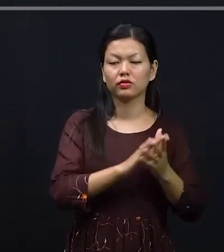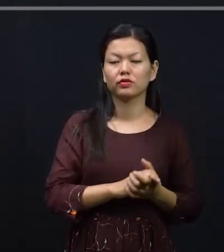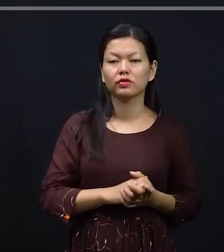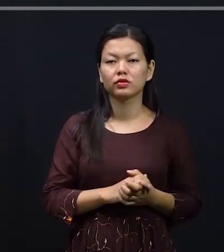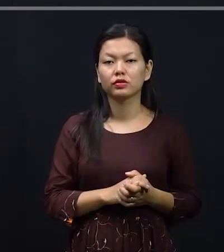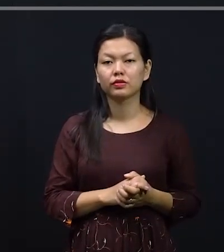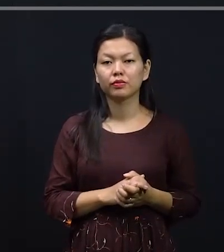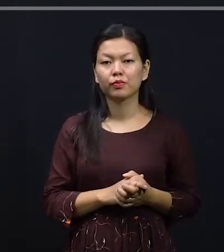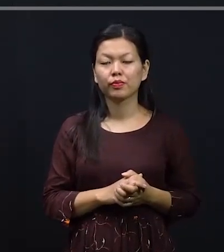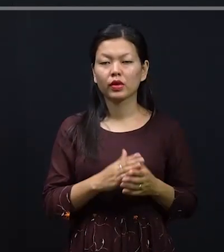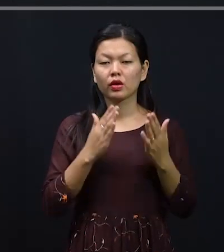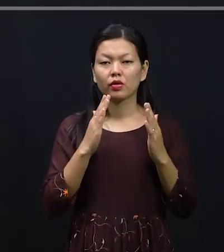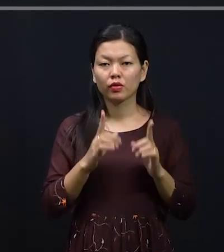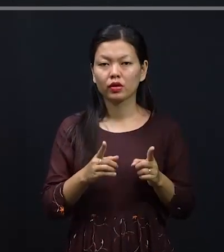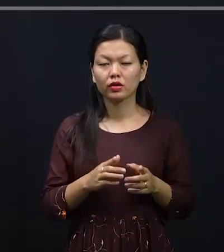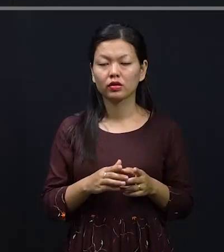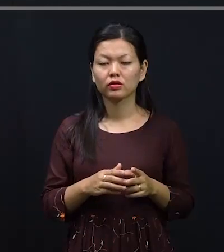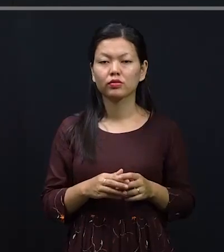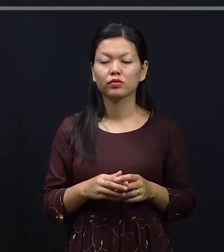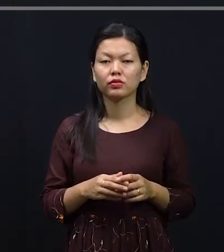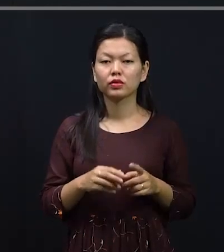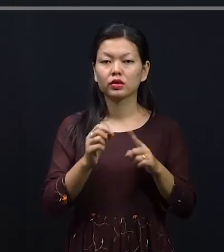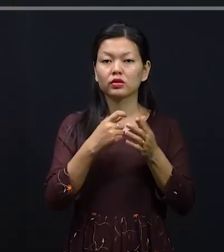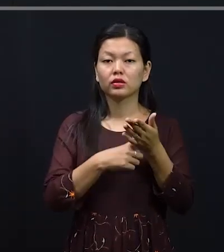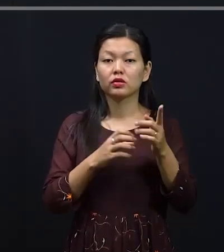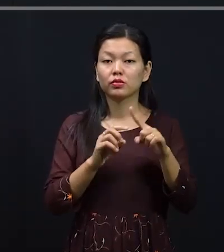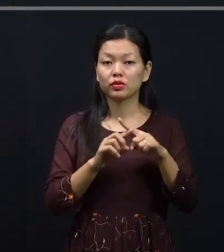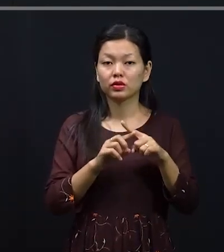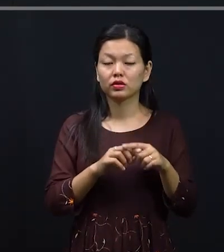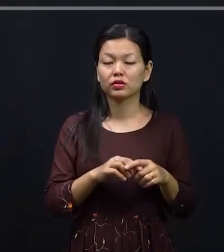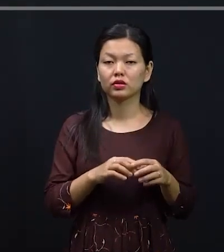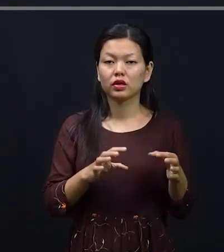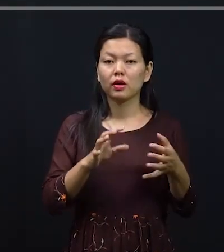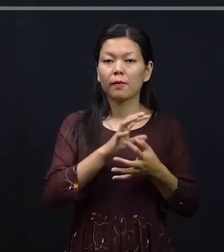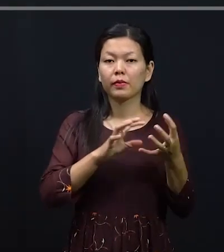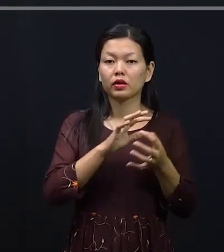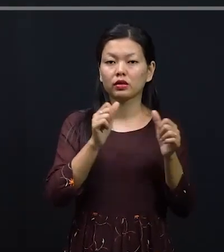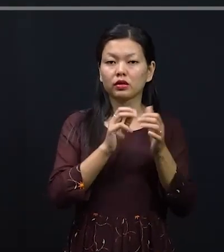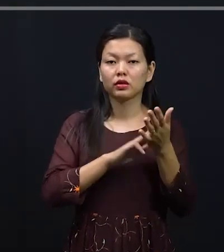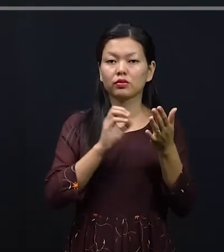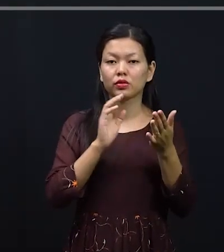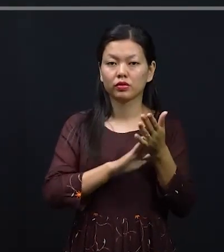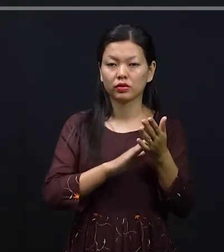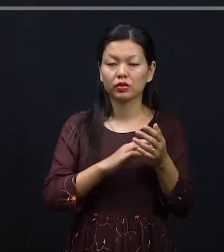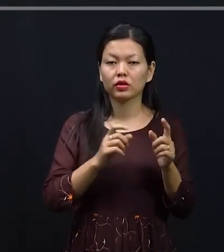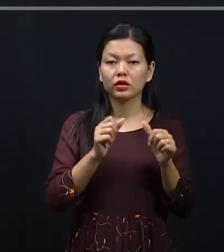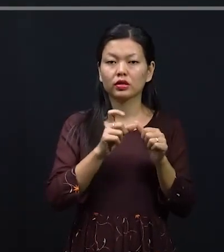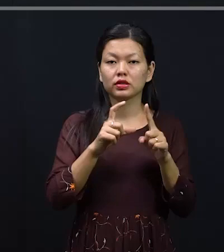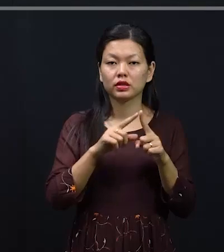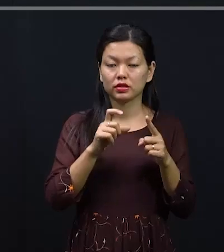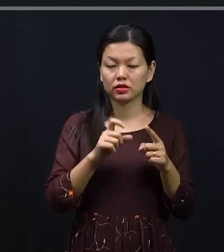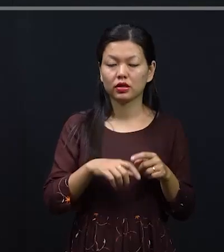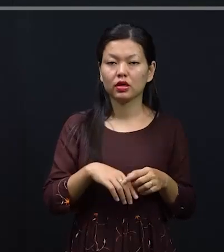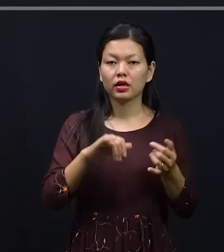protein coat, because as I've said, these proteins are polymers of amino acids, and sulfur is a component of amino